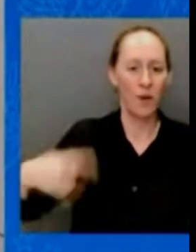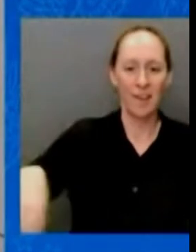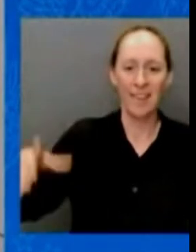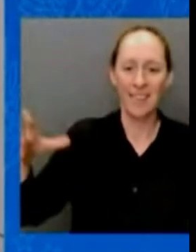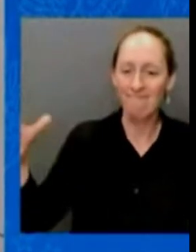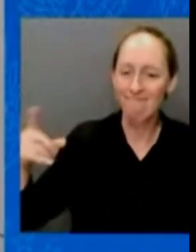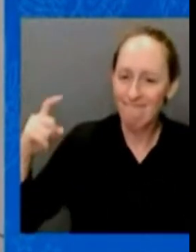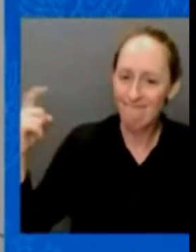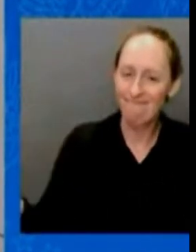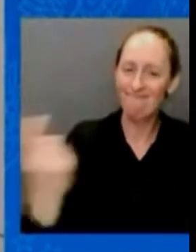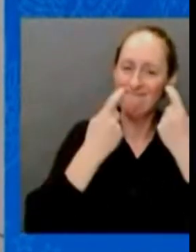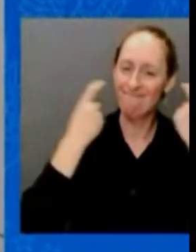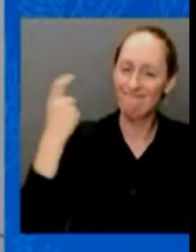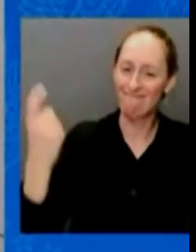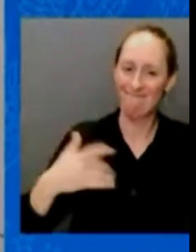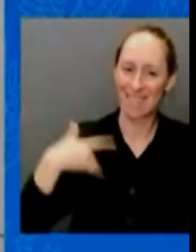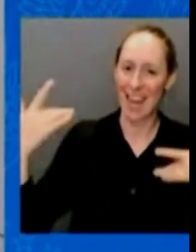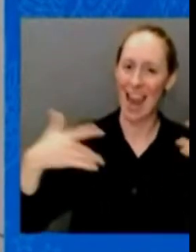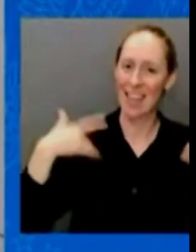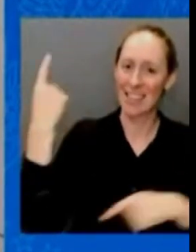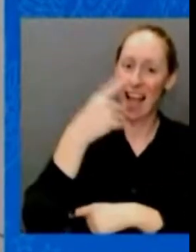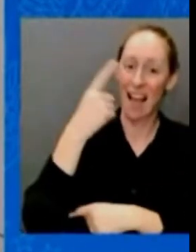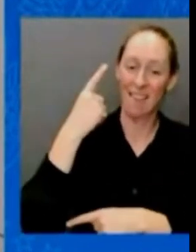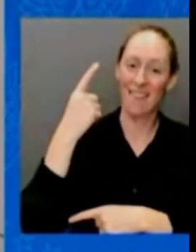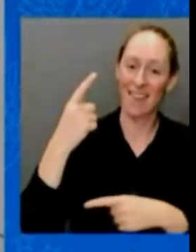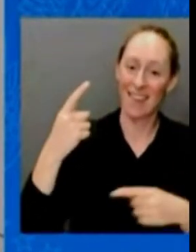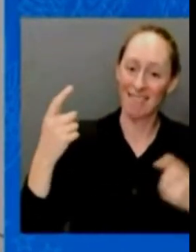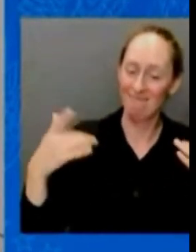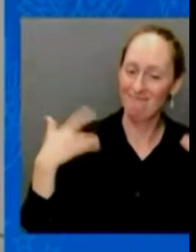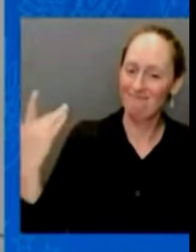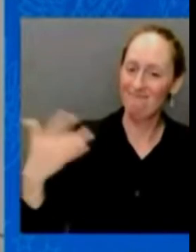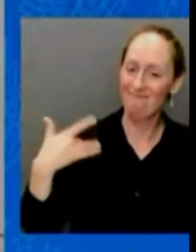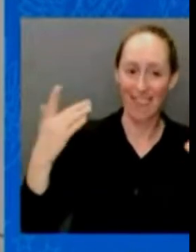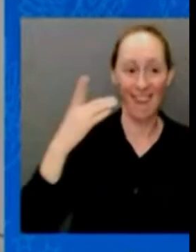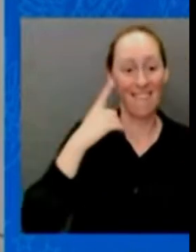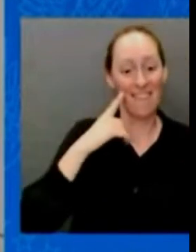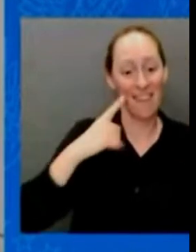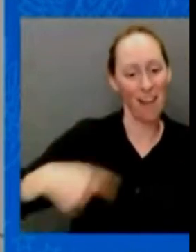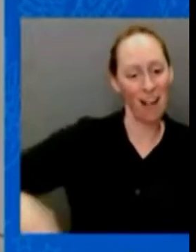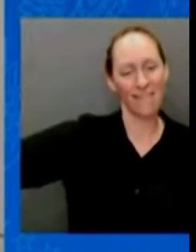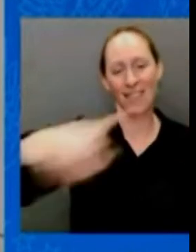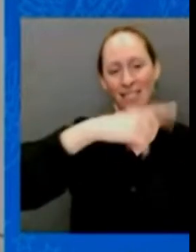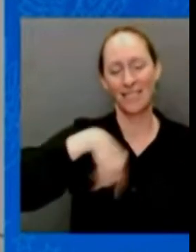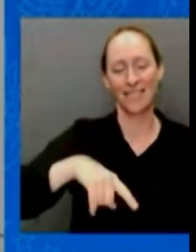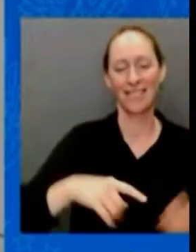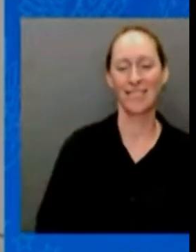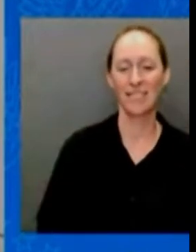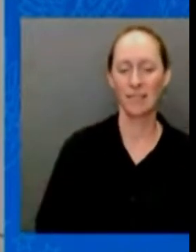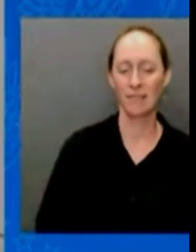for America. This is our future, and it is great.